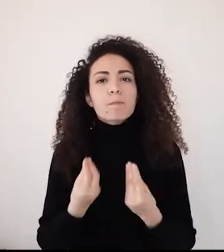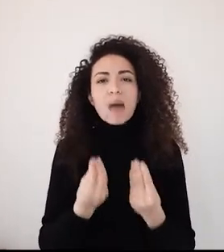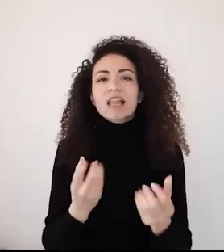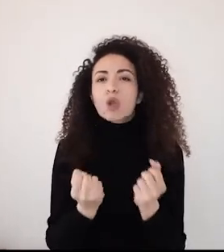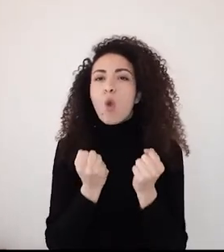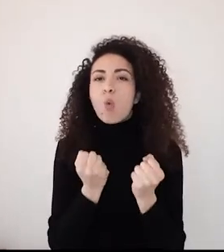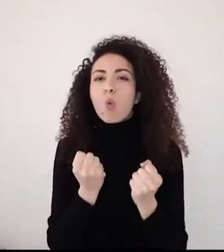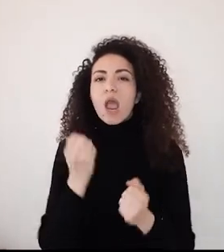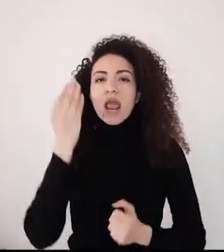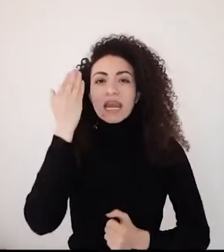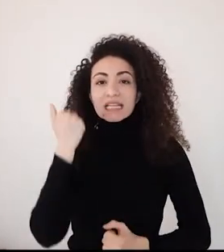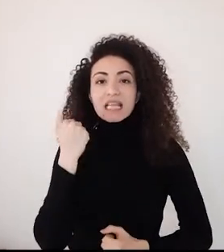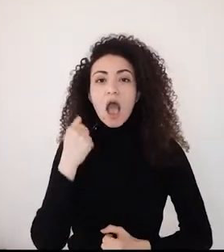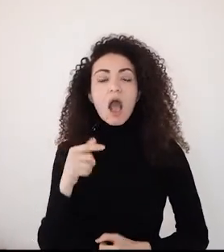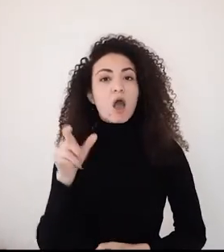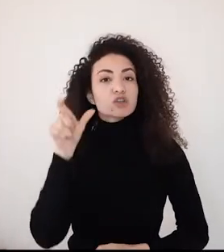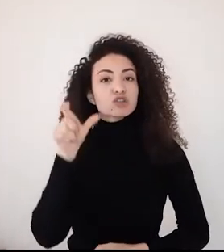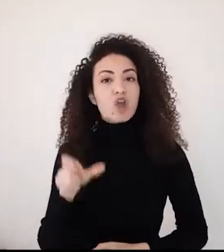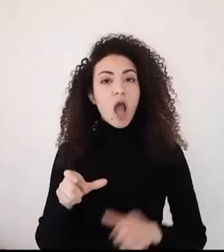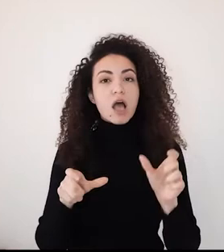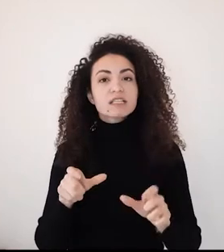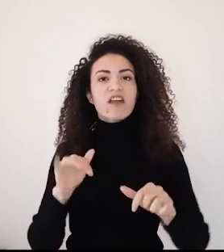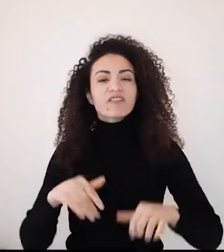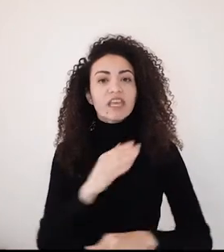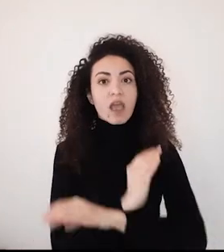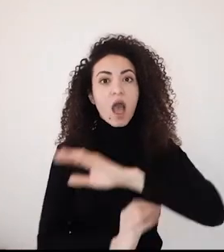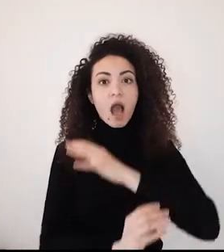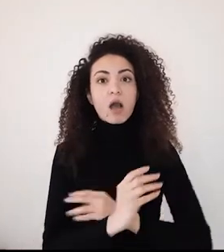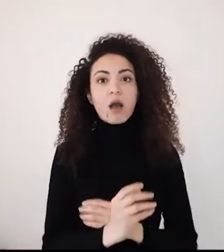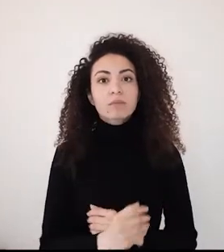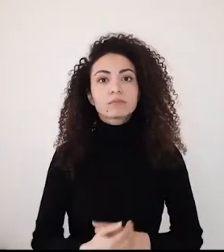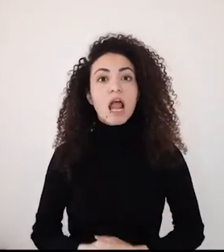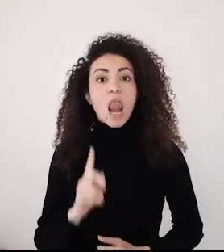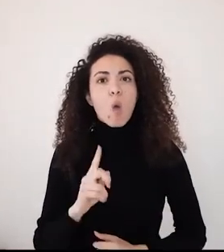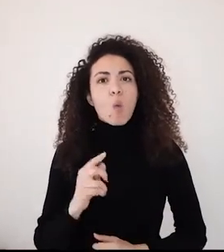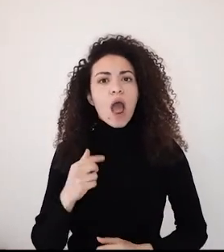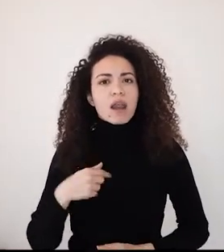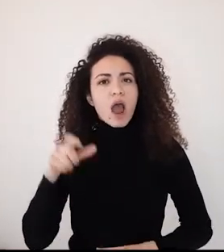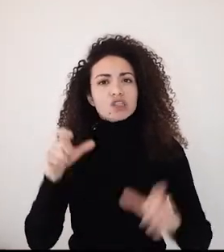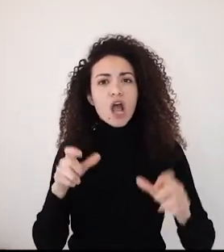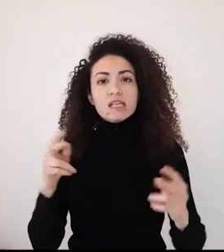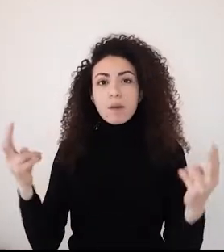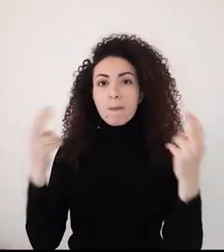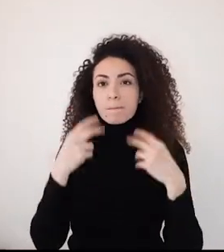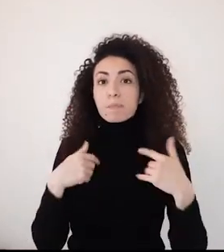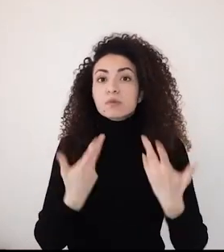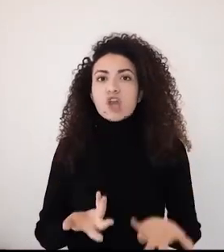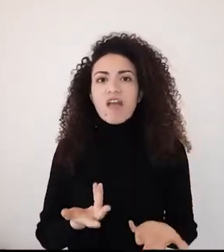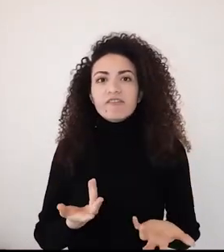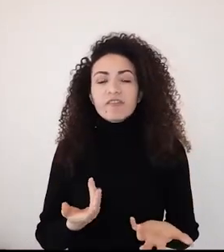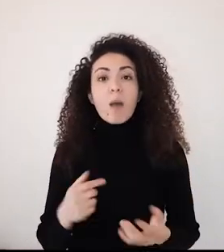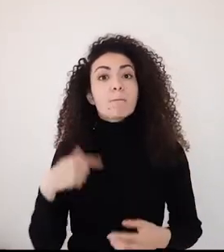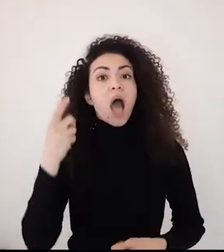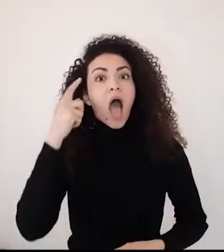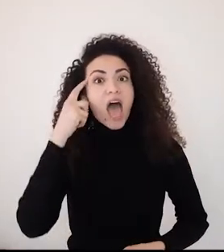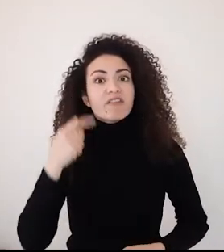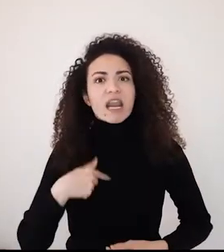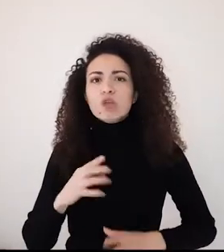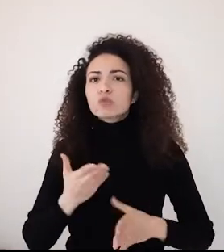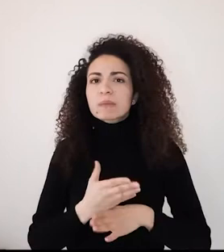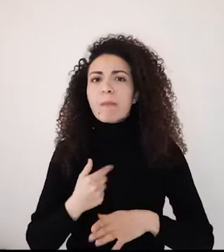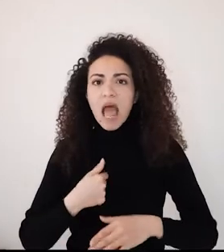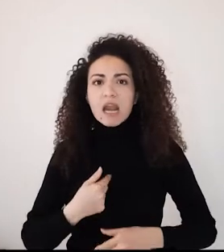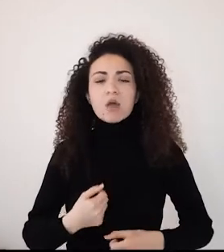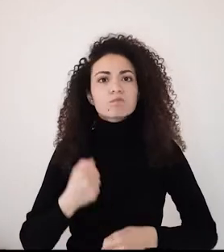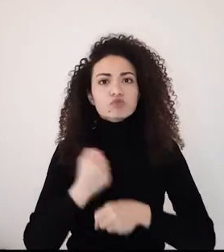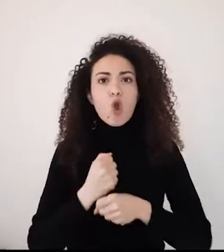empowerment means as a woman and as a person with a disability. If I wasn't seen or heard or recognized or valued, I wouldn't be